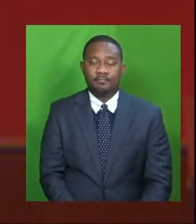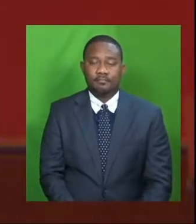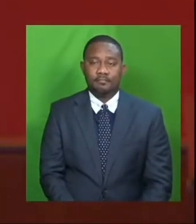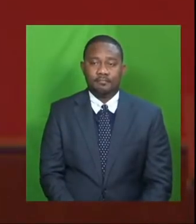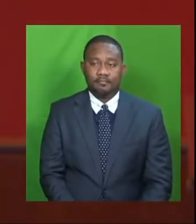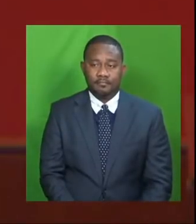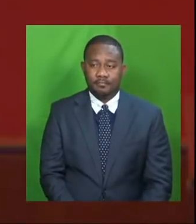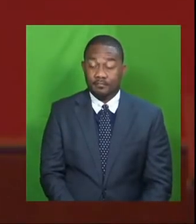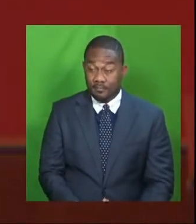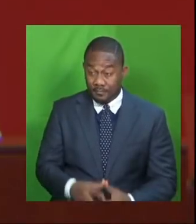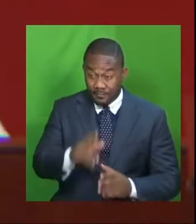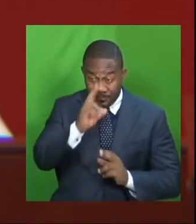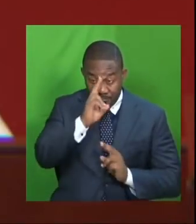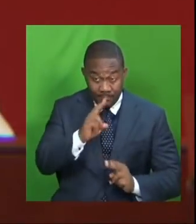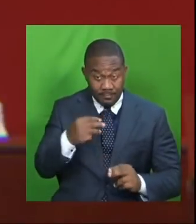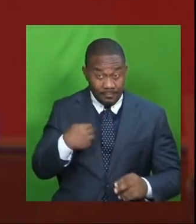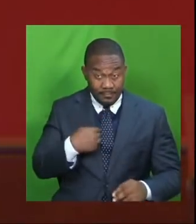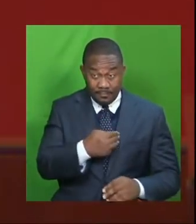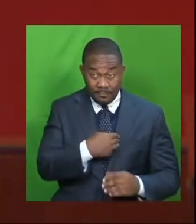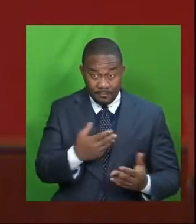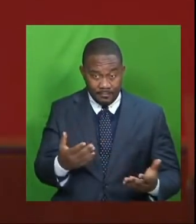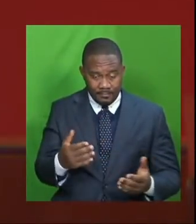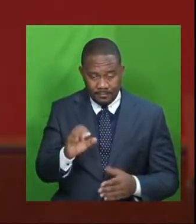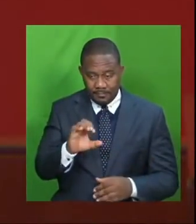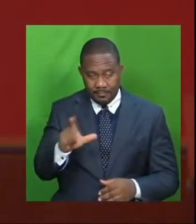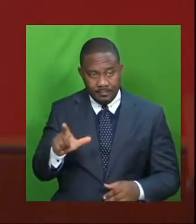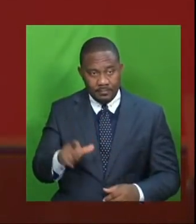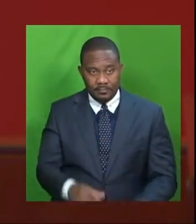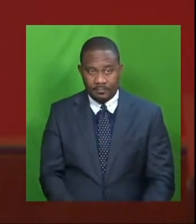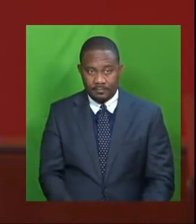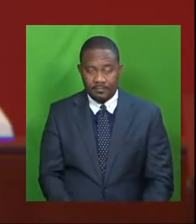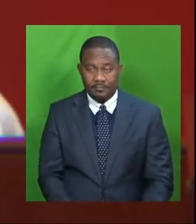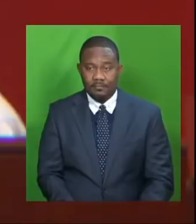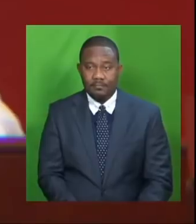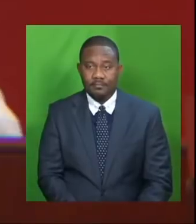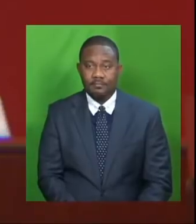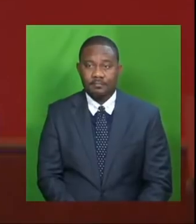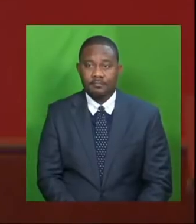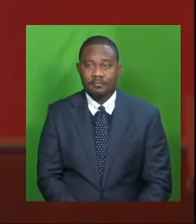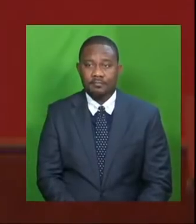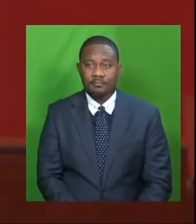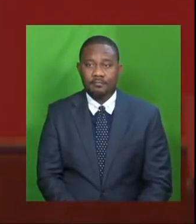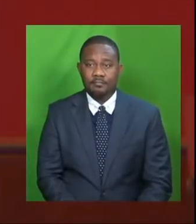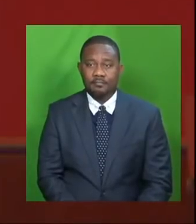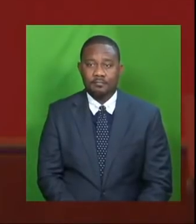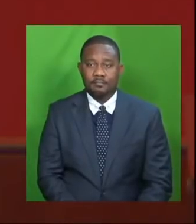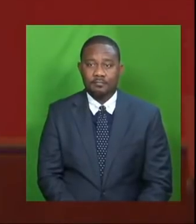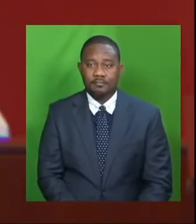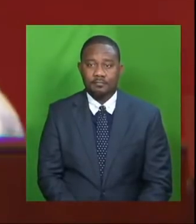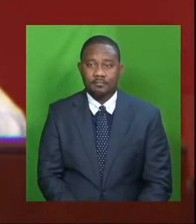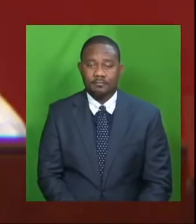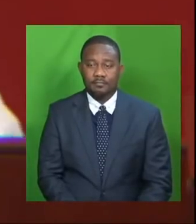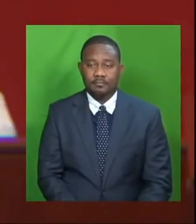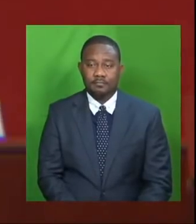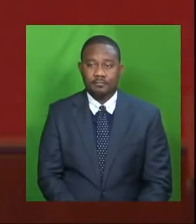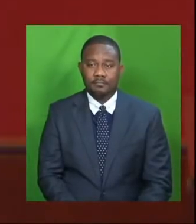Honourable members, Clause 1. Imposition of the levy on electronic transfer.